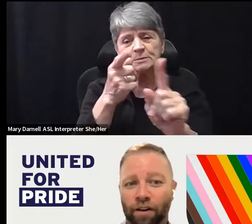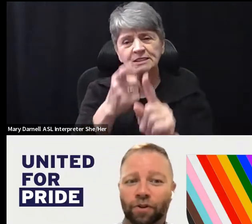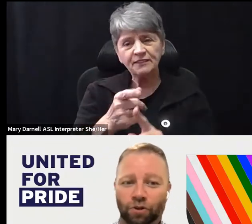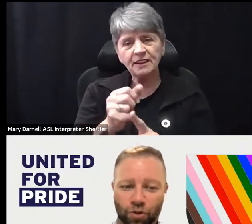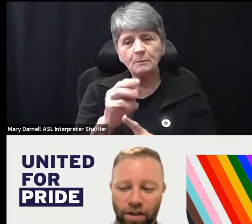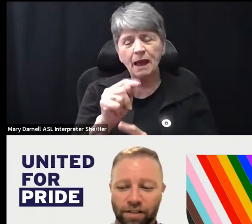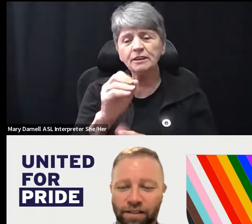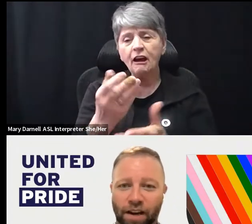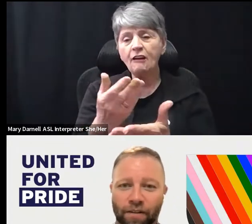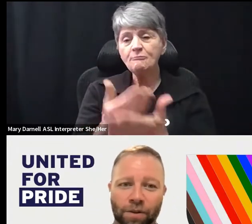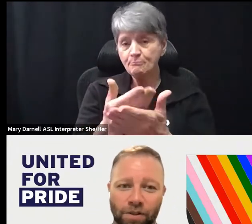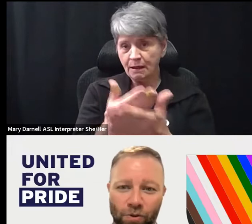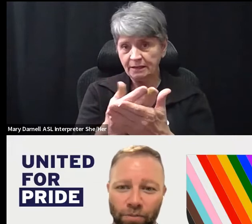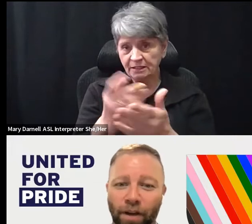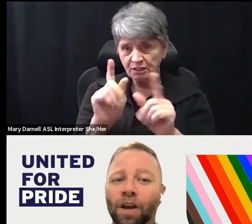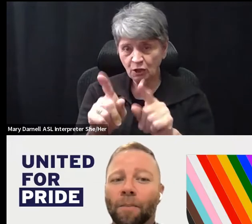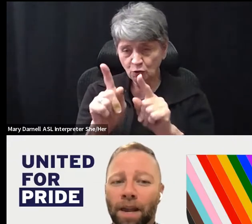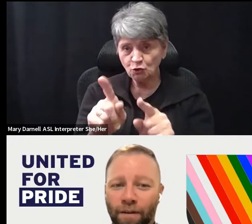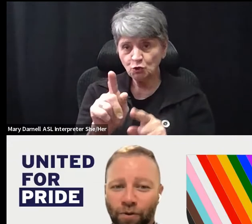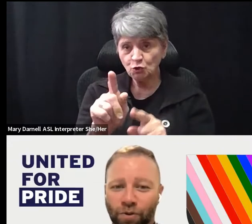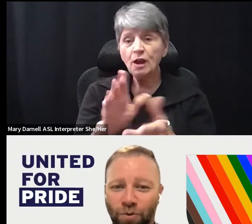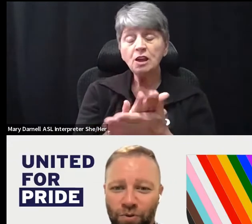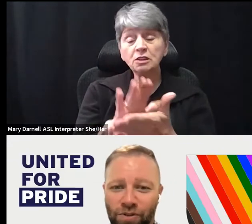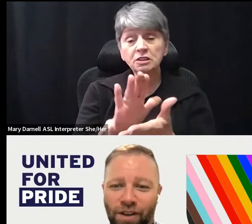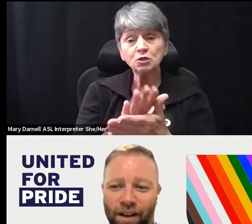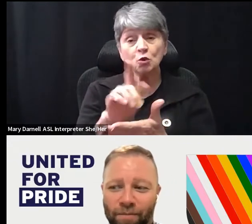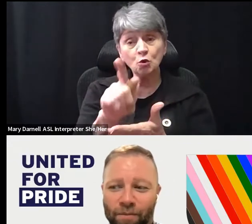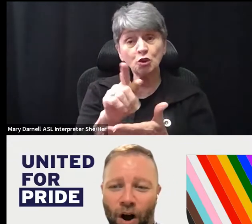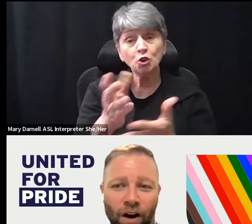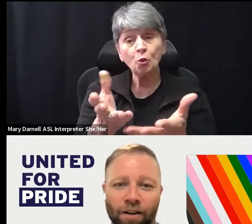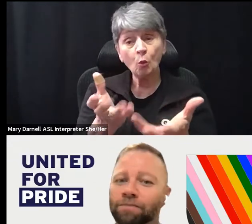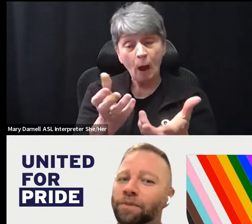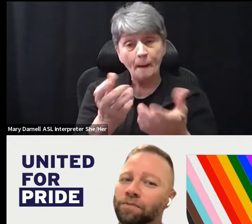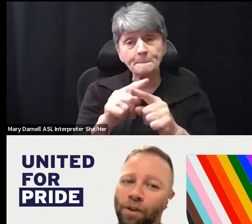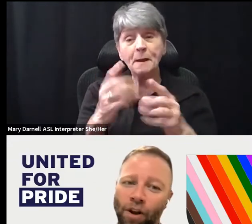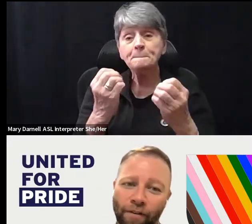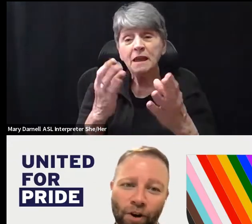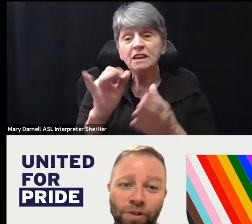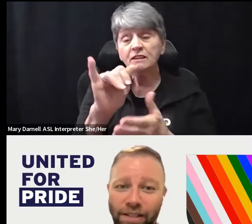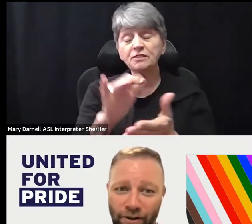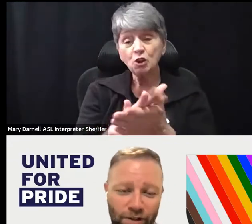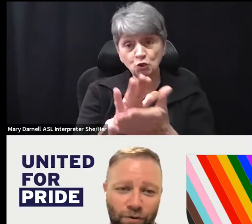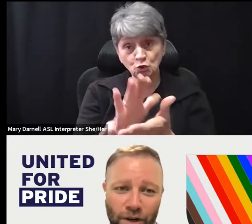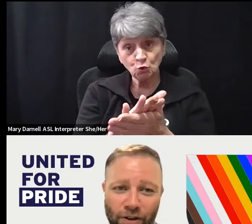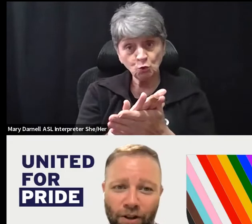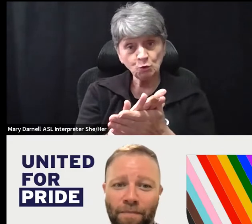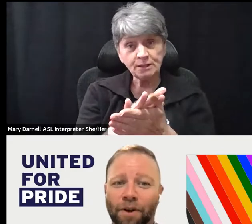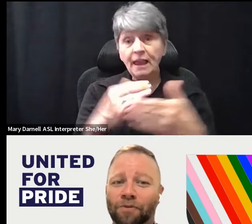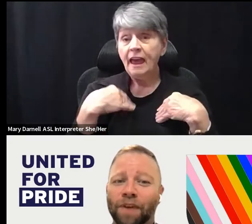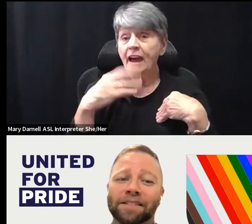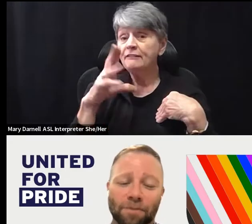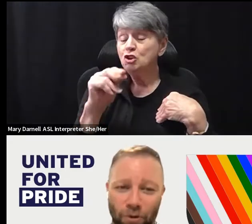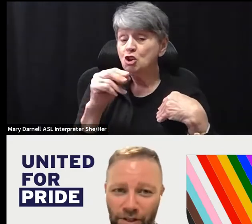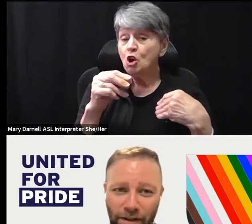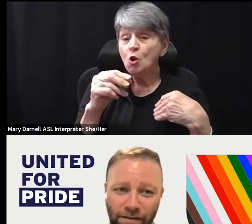school of your choice. That's kind of how it's sold. But many of those schools have no standards of curriculum.